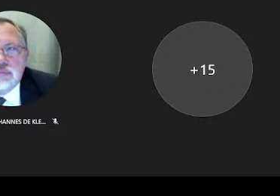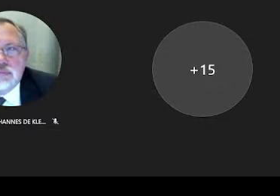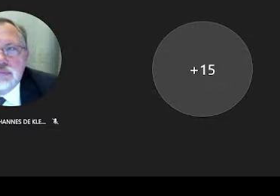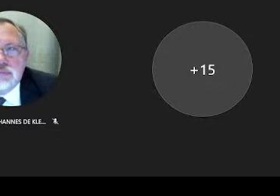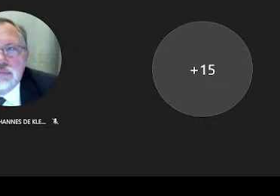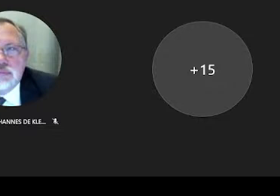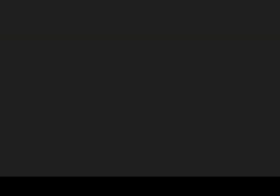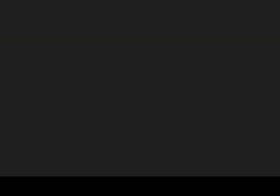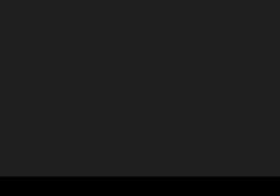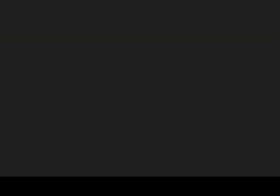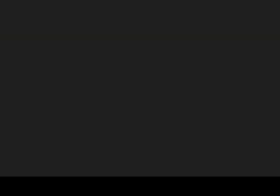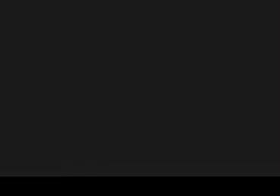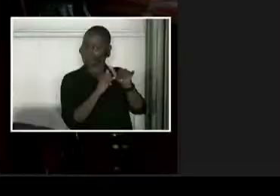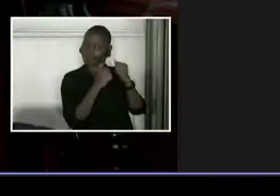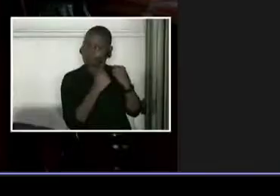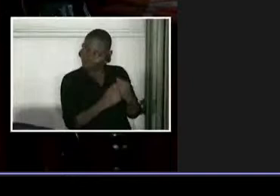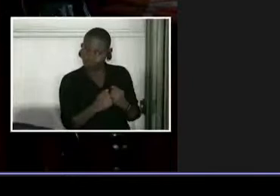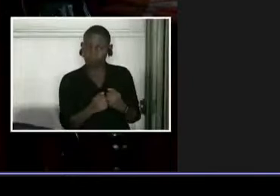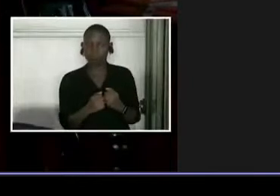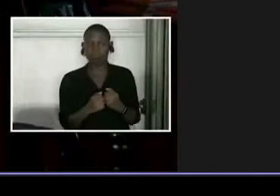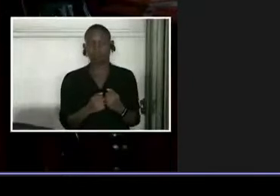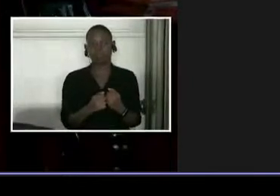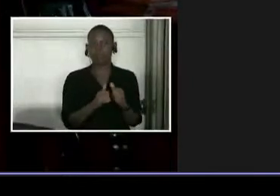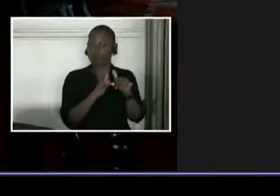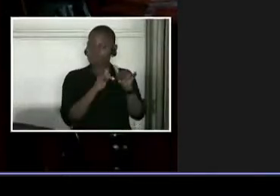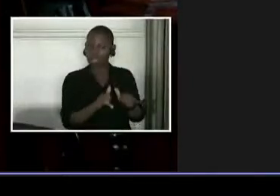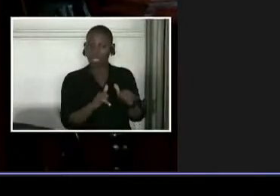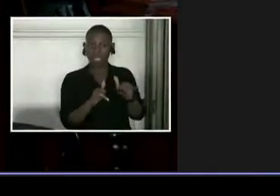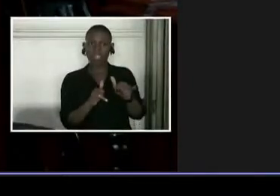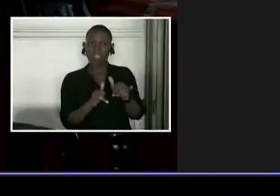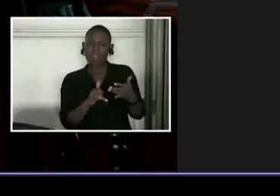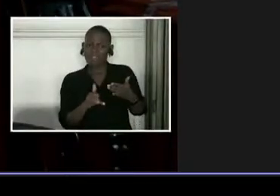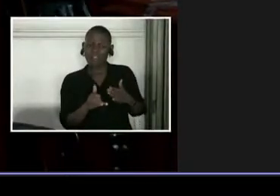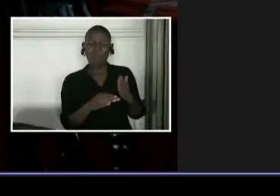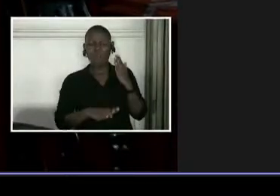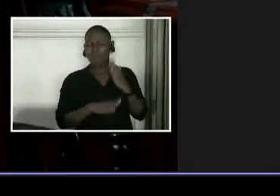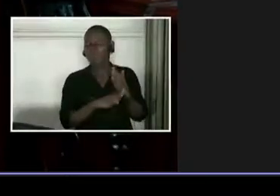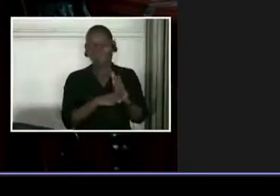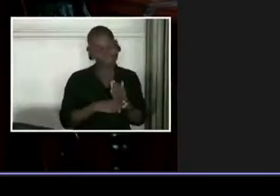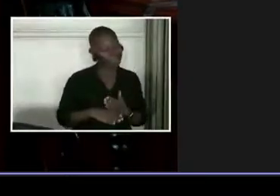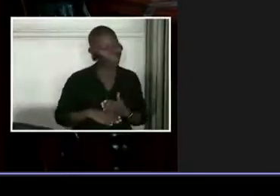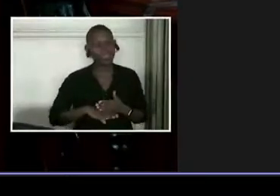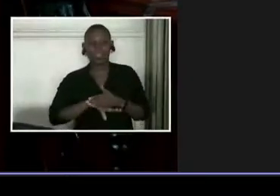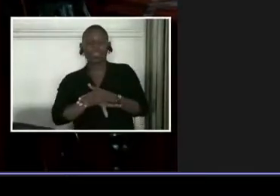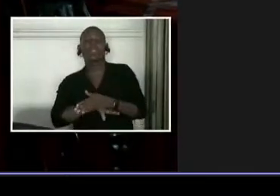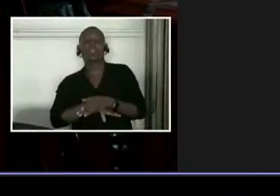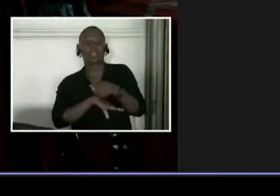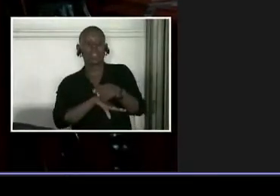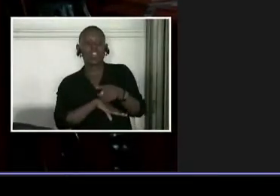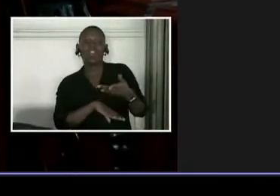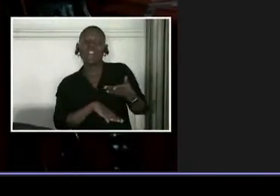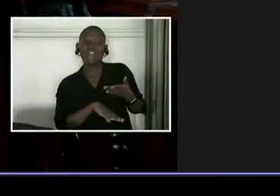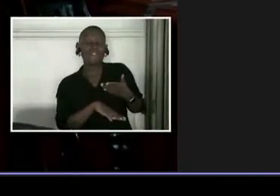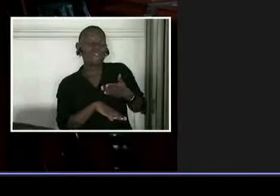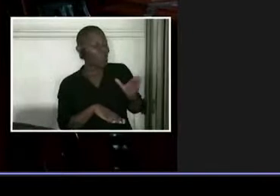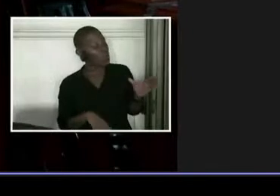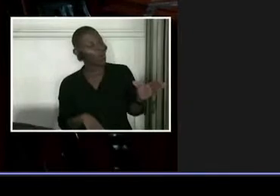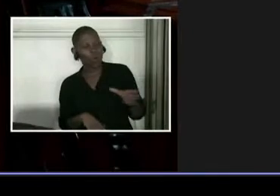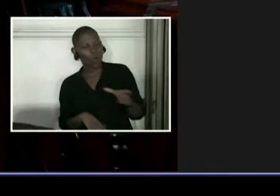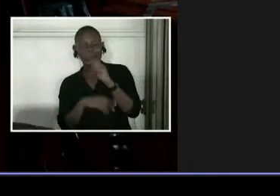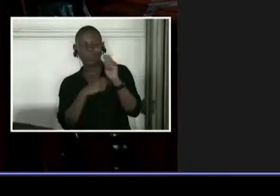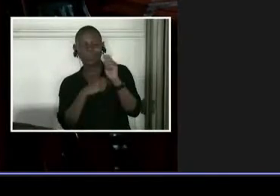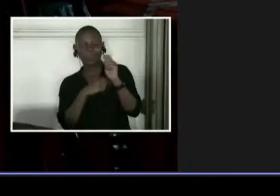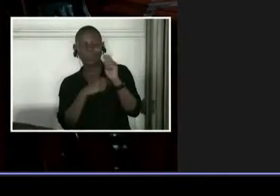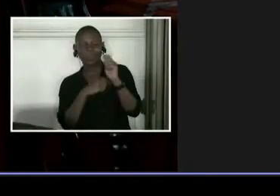very much aggressive and moving forward towards doing something in eradicating informal settlements in our province. This